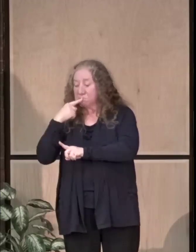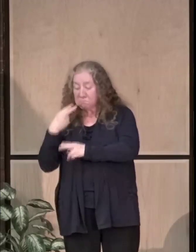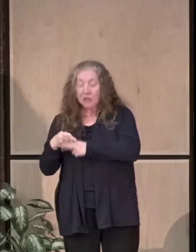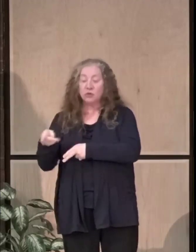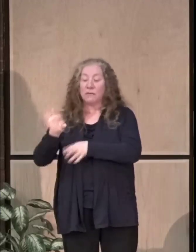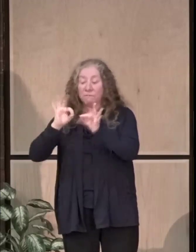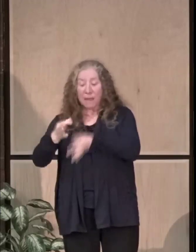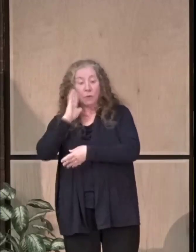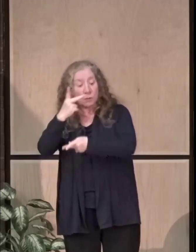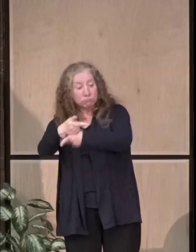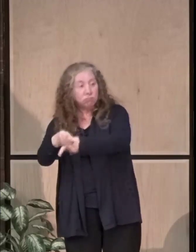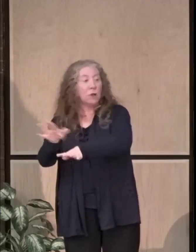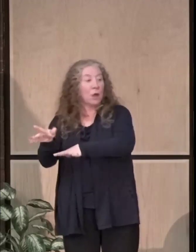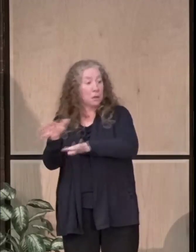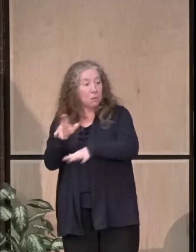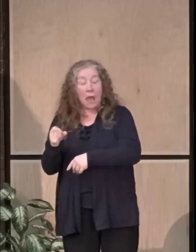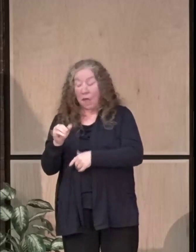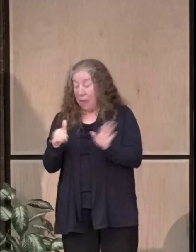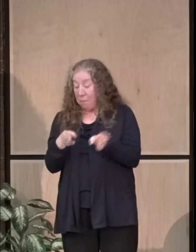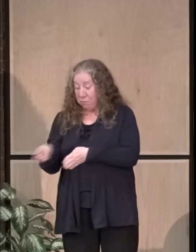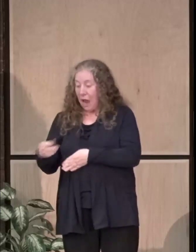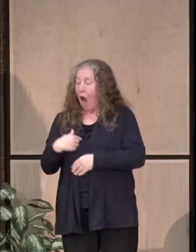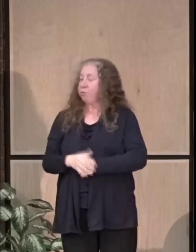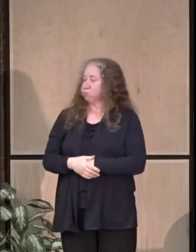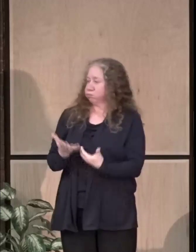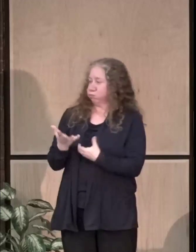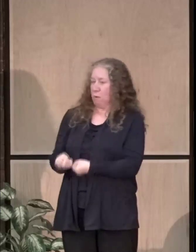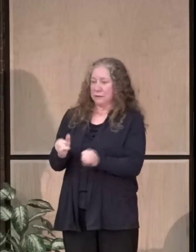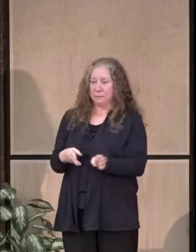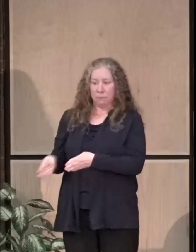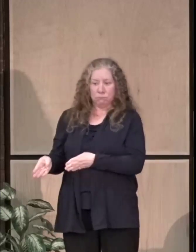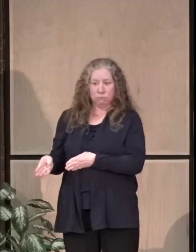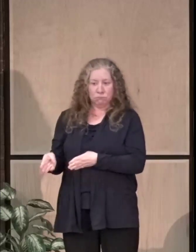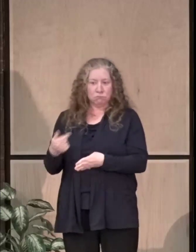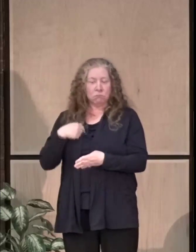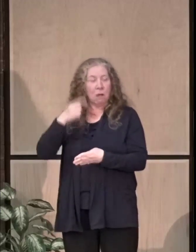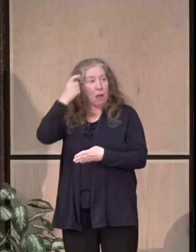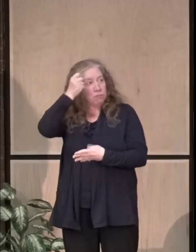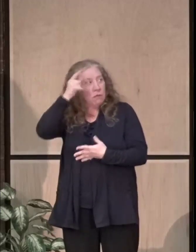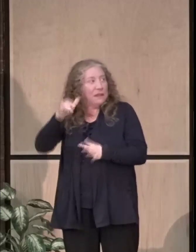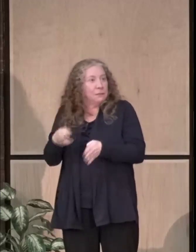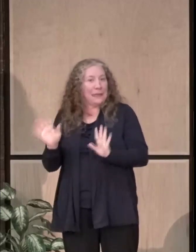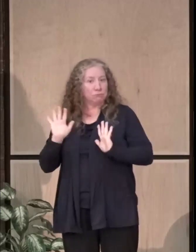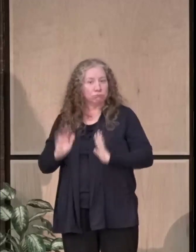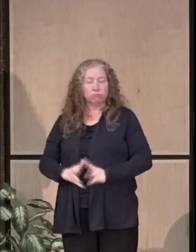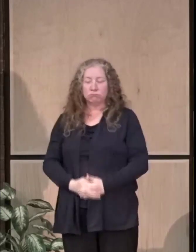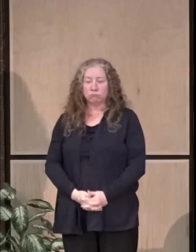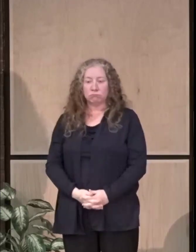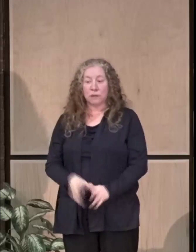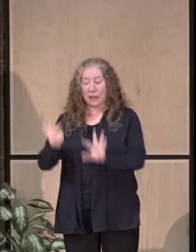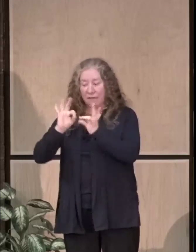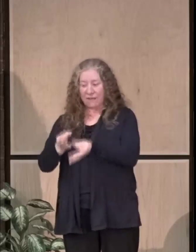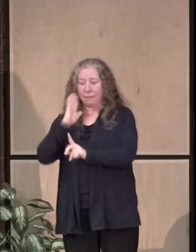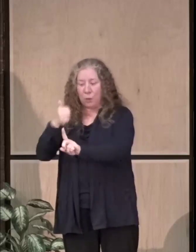established, and the plan was already put in place. So we understood that was the plan, to have the family